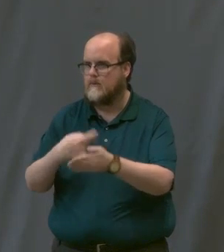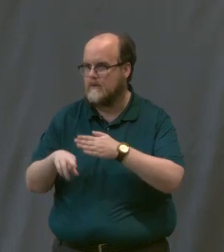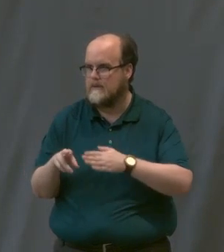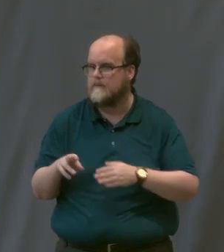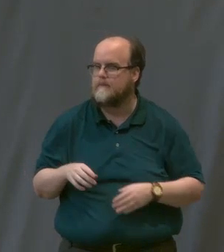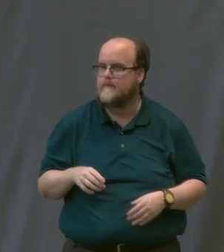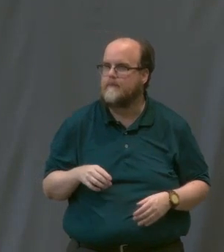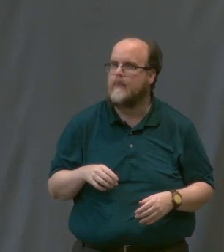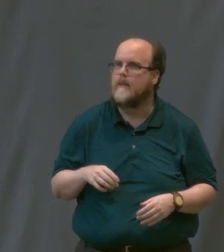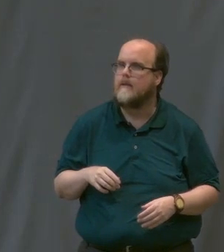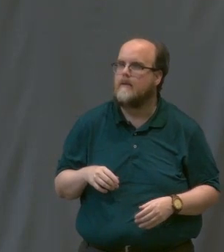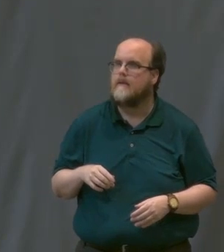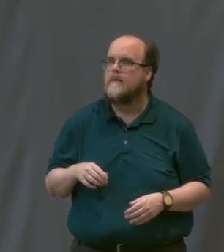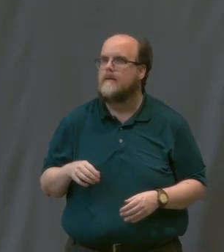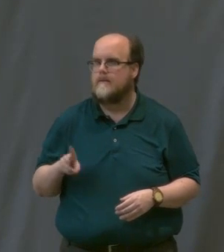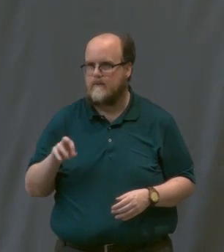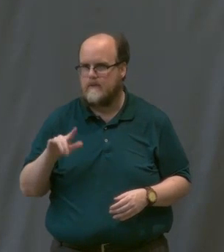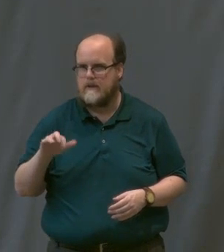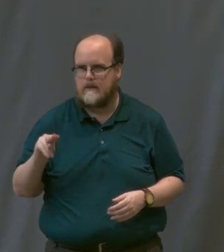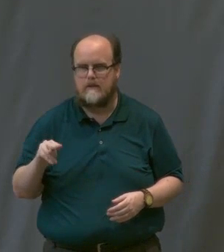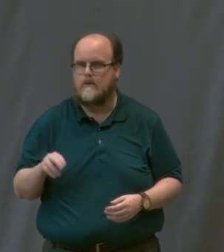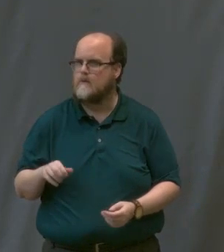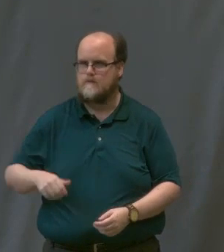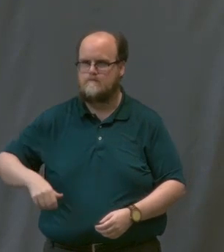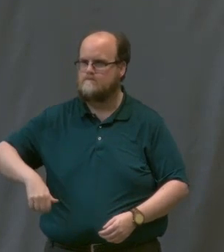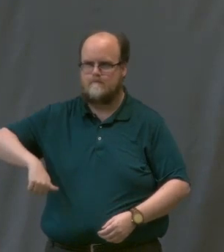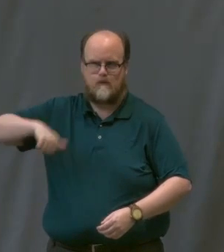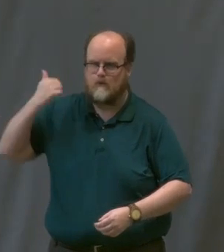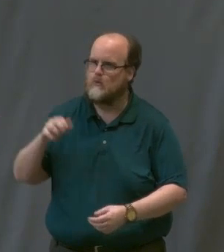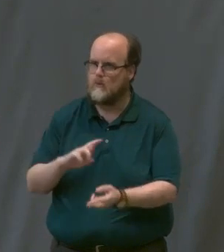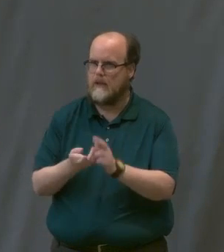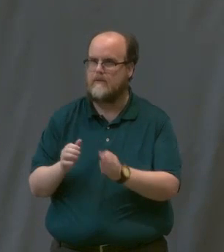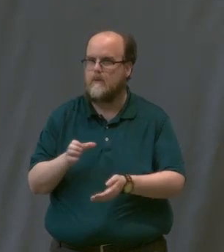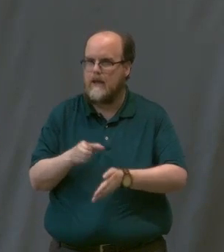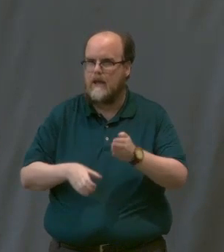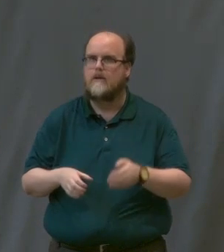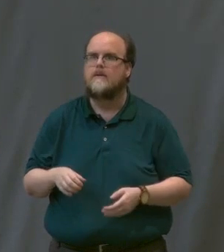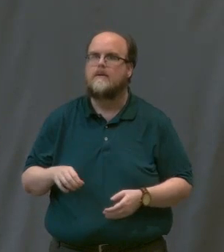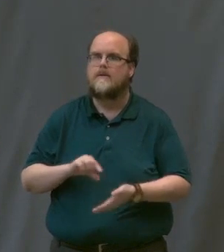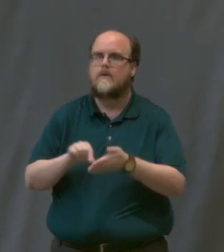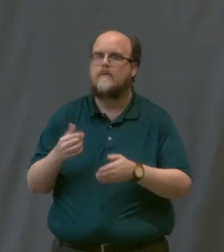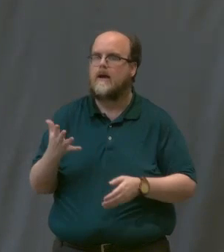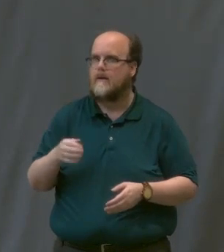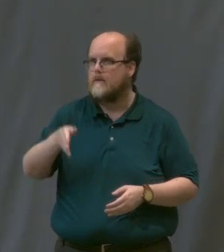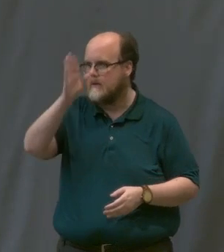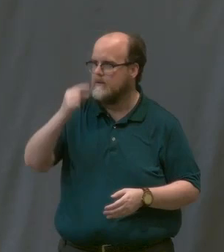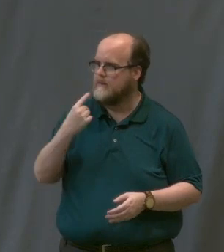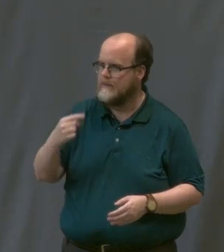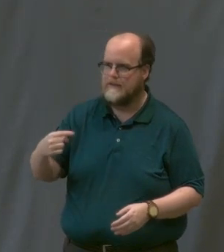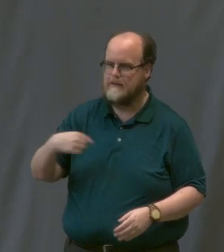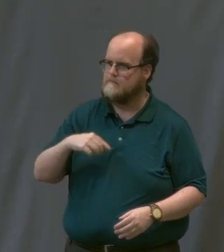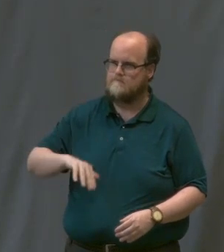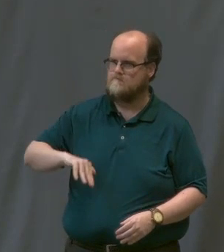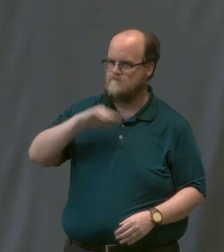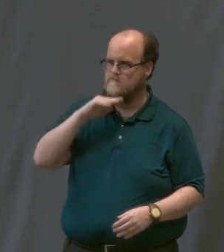and the villain refused to repent. So now in verse 5 of chapter 10, God says, basically, I have